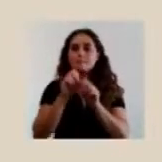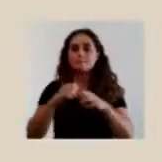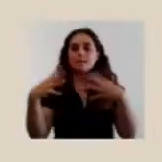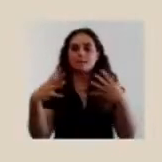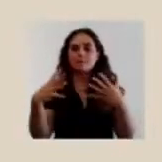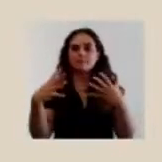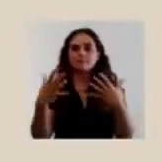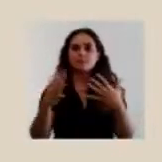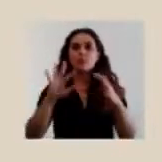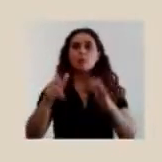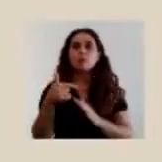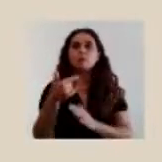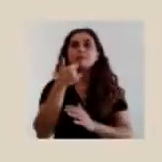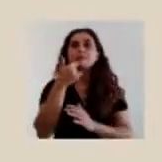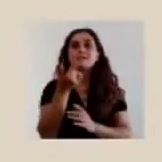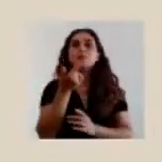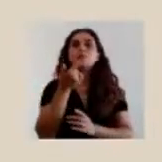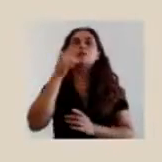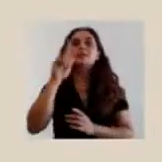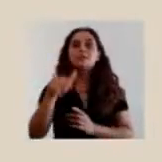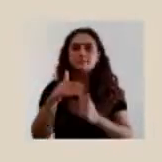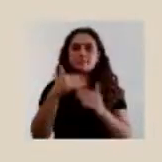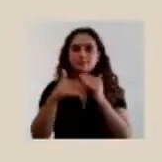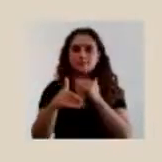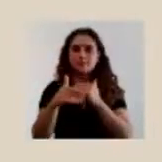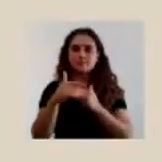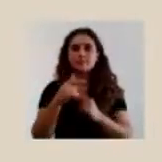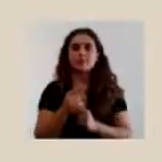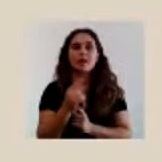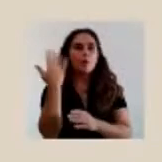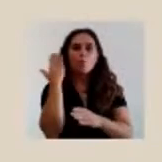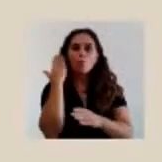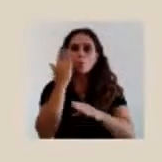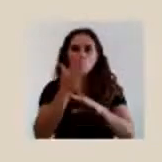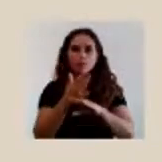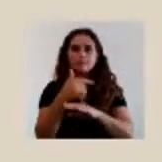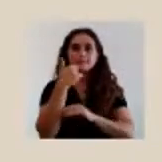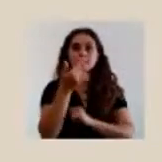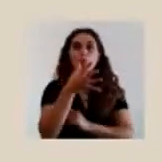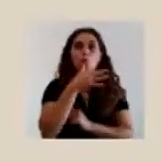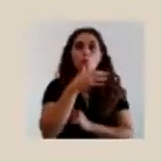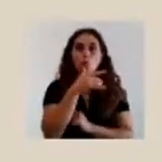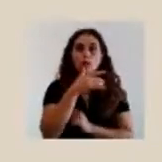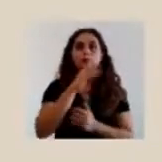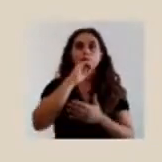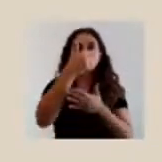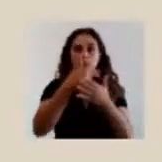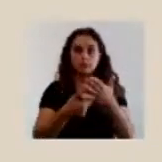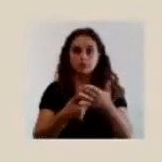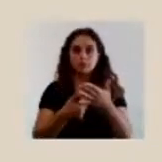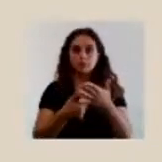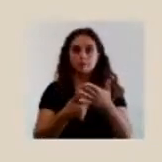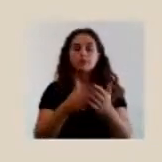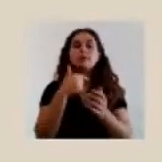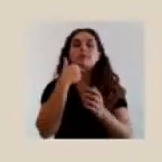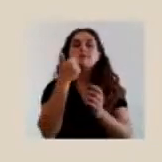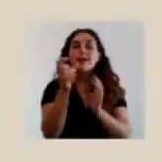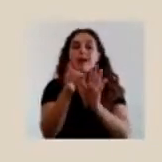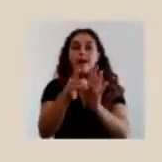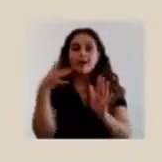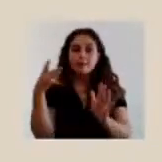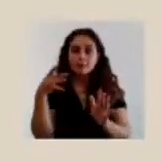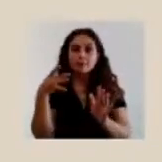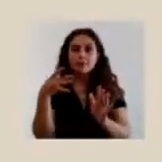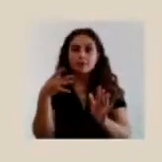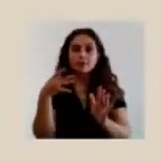Now I'll ask you to do the same thing one last time. One, say the color of the text as it is written, say it as fast as